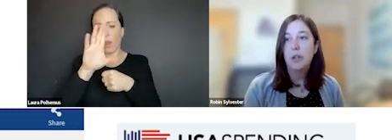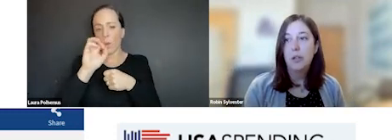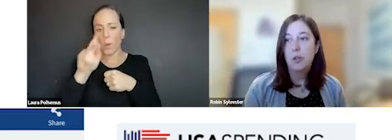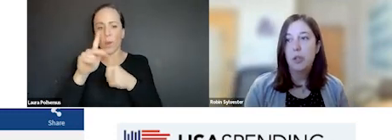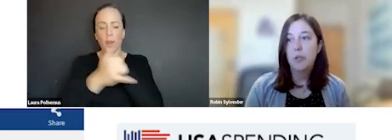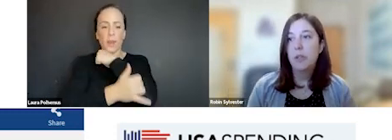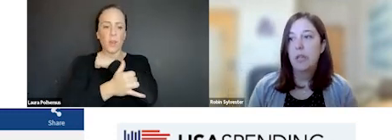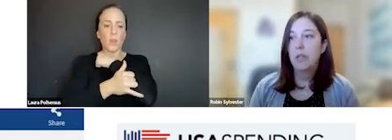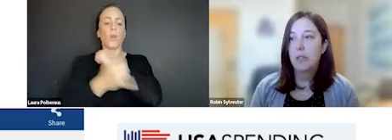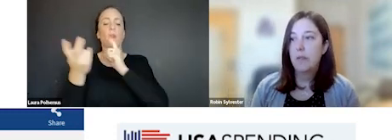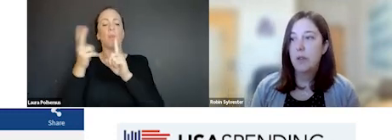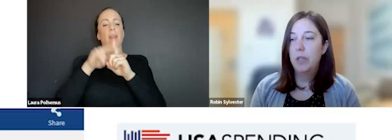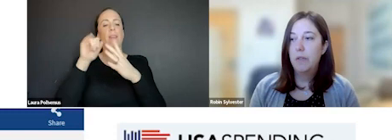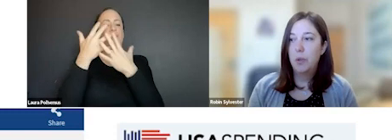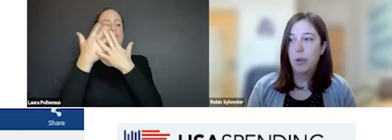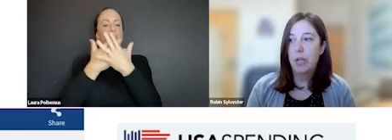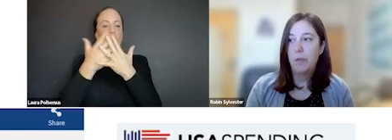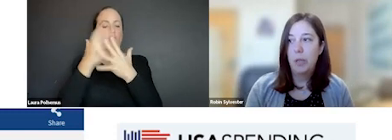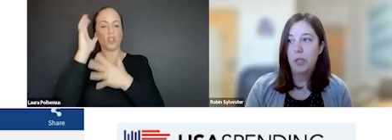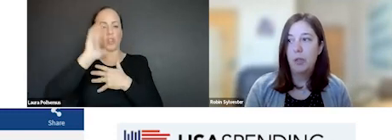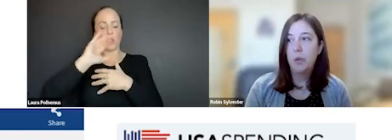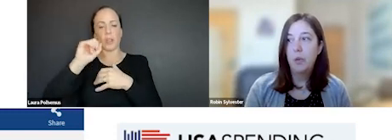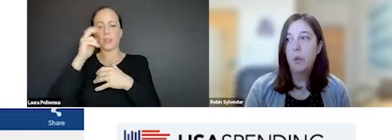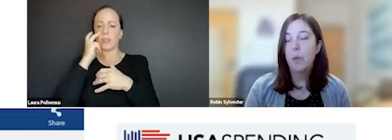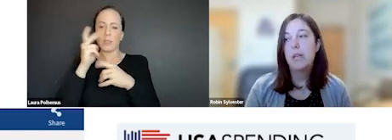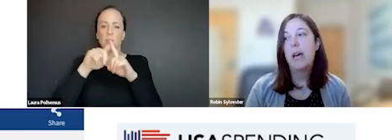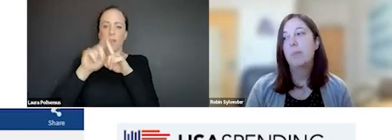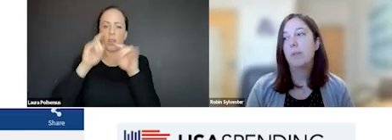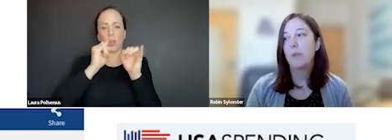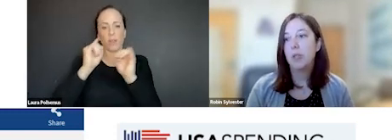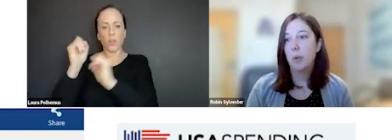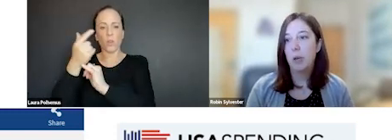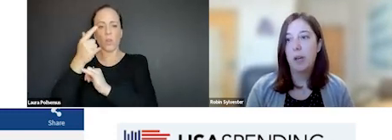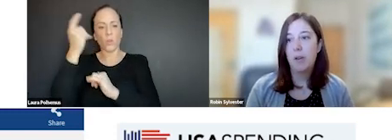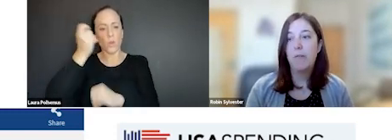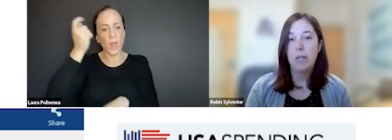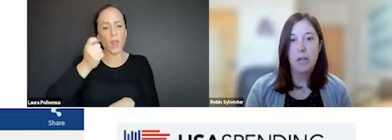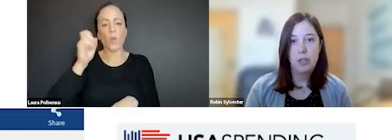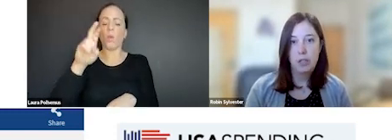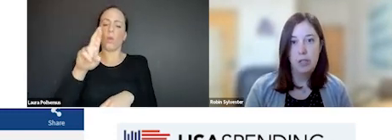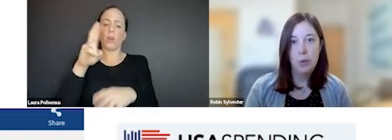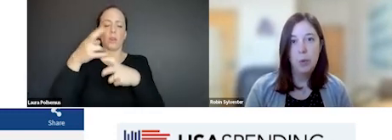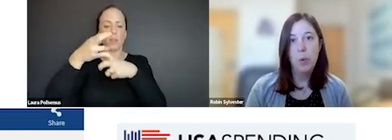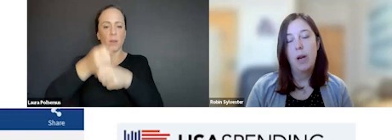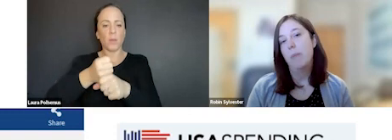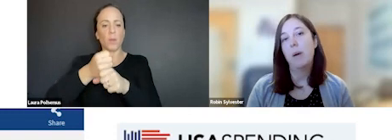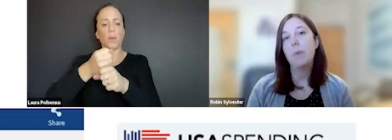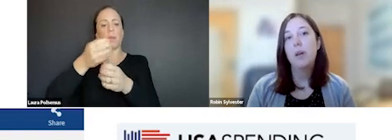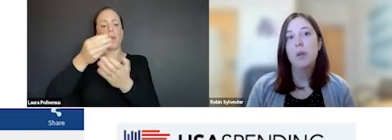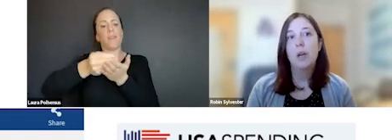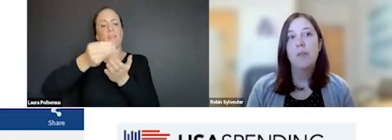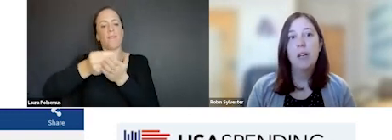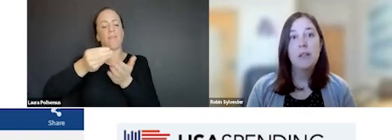and search, you can use the links to view individual grant information or the tabs to view a summary by funding agency or a